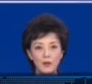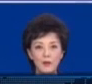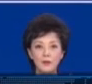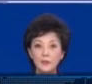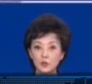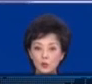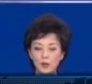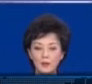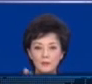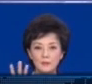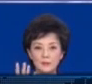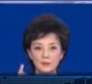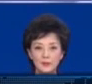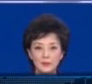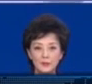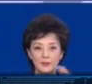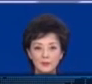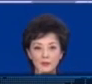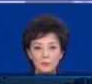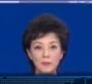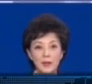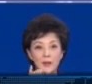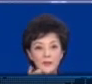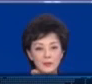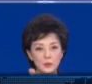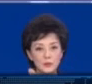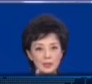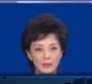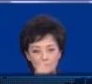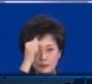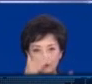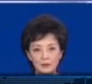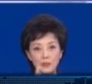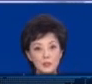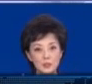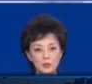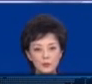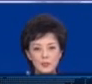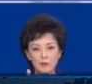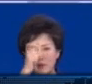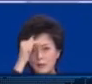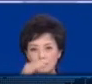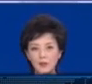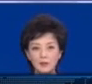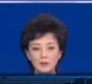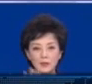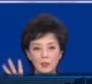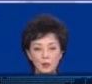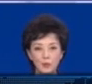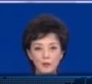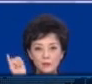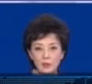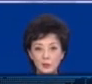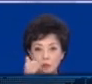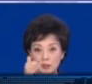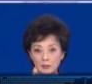day we are adding 3,000 beds per day. And in the end, we are actually building 86